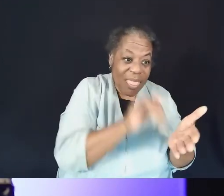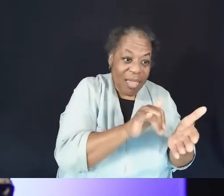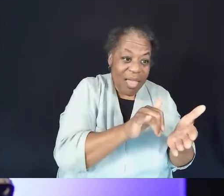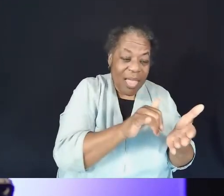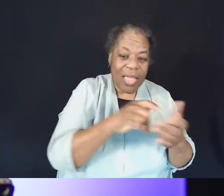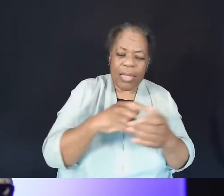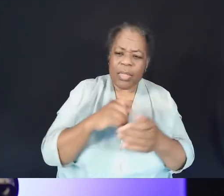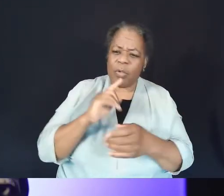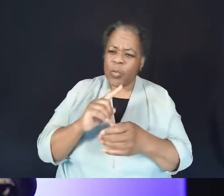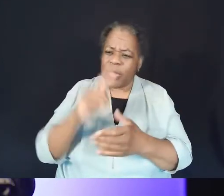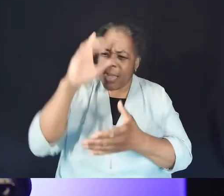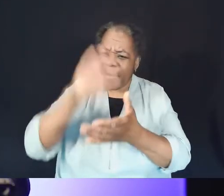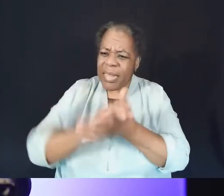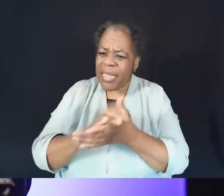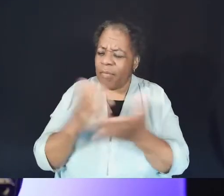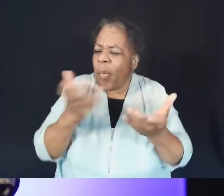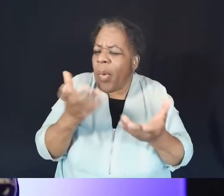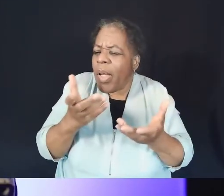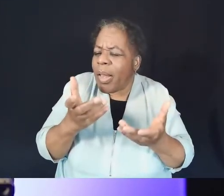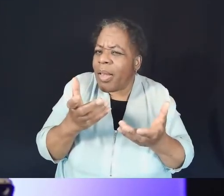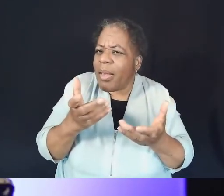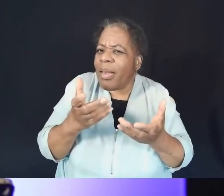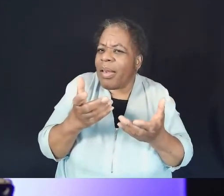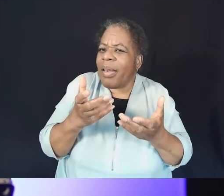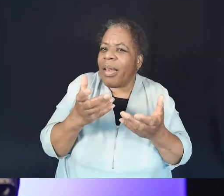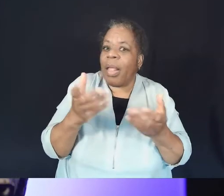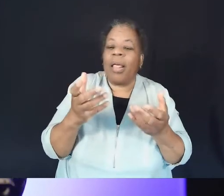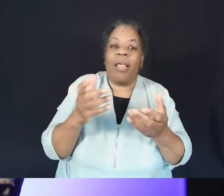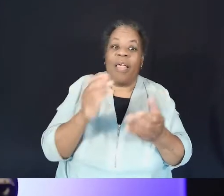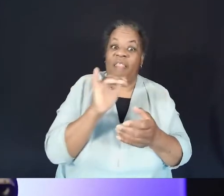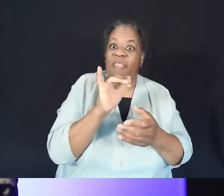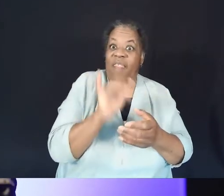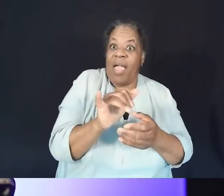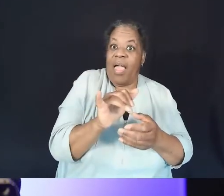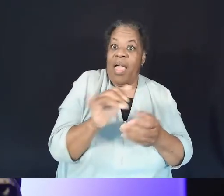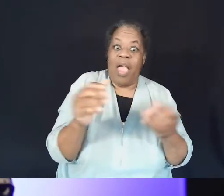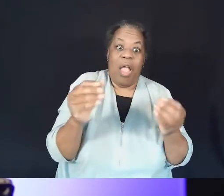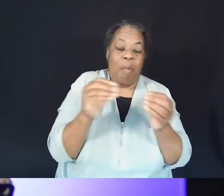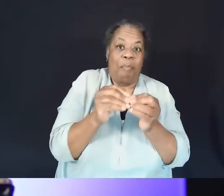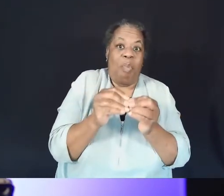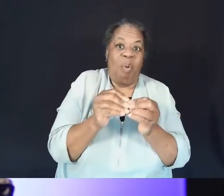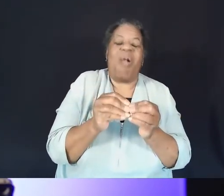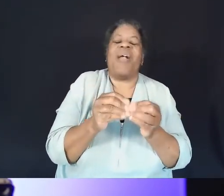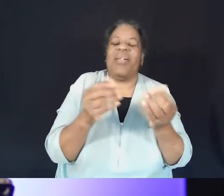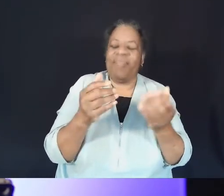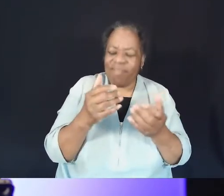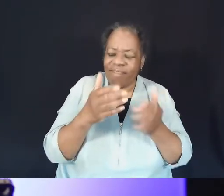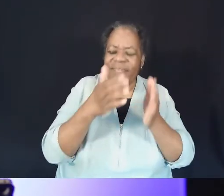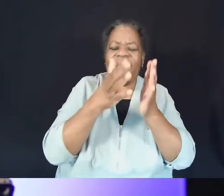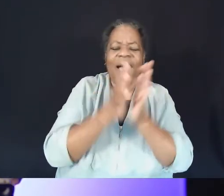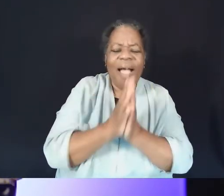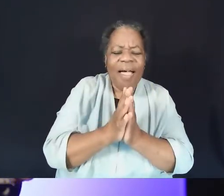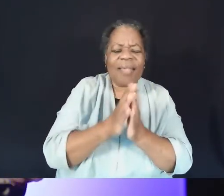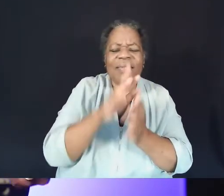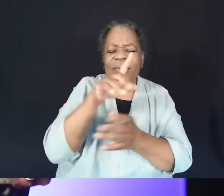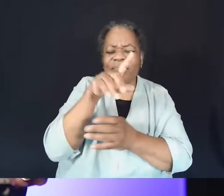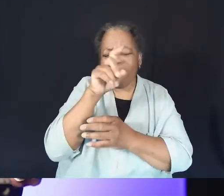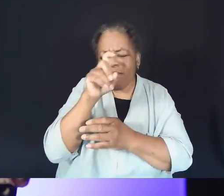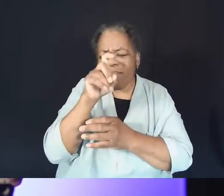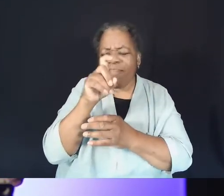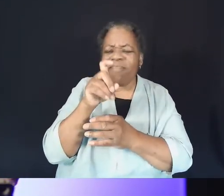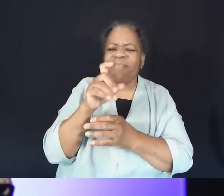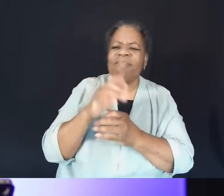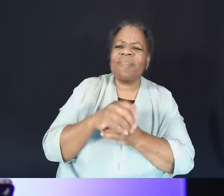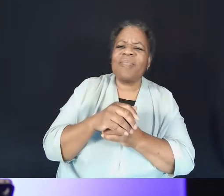believe? That and more are among the questions you should be asking. Often people have a hard time admitting to a